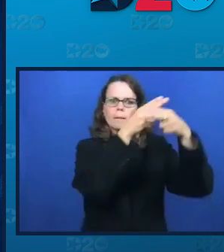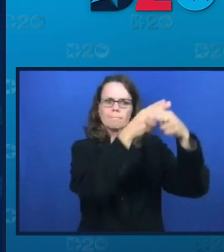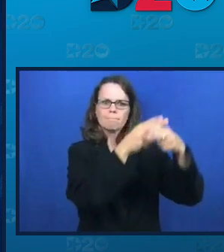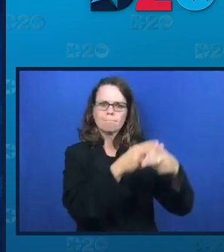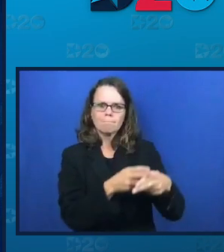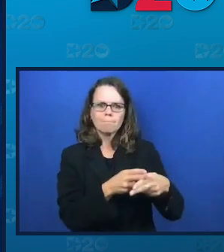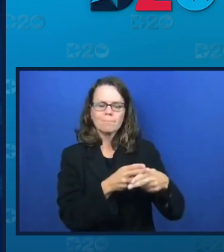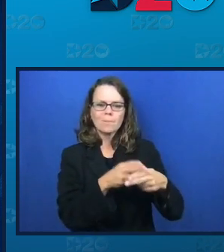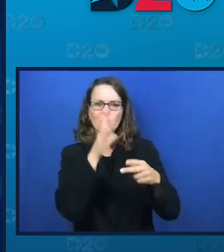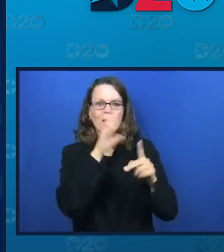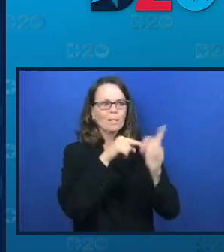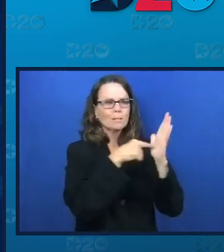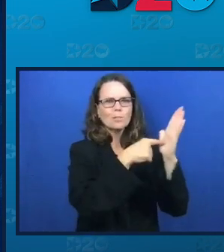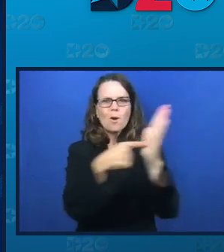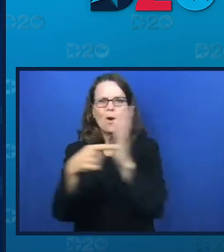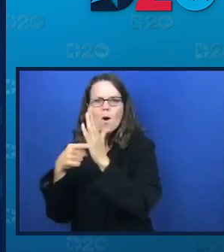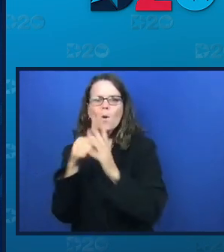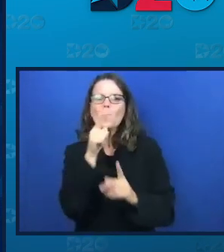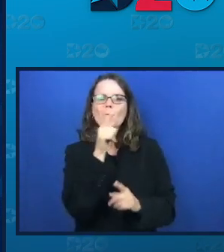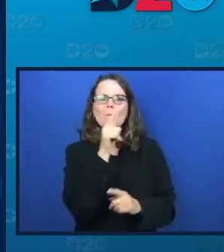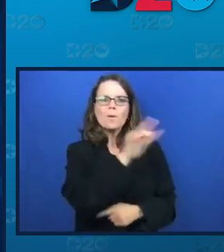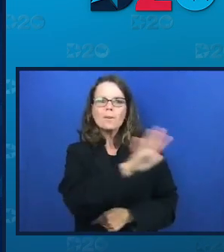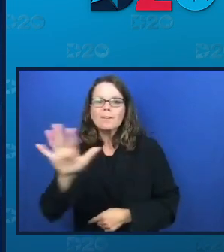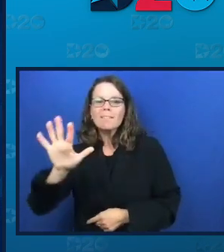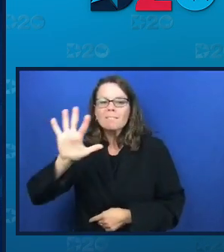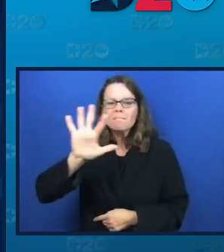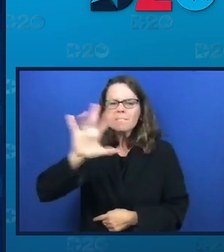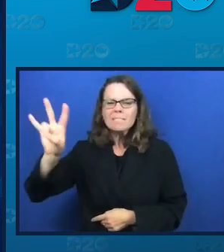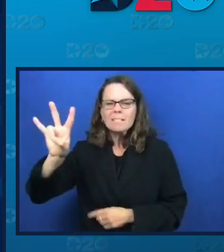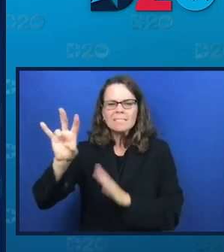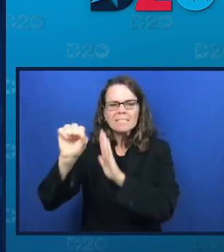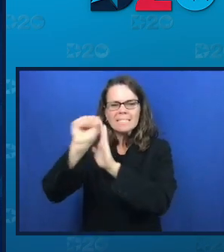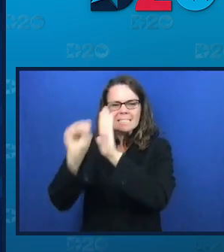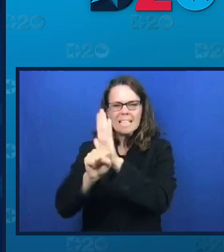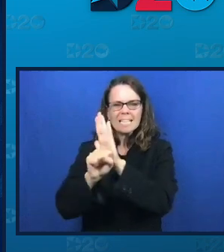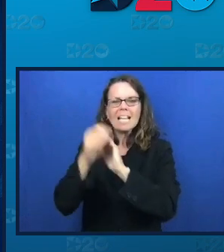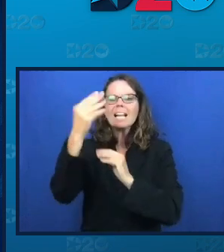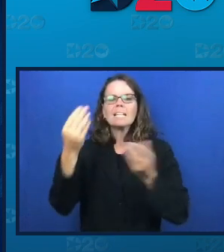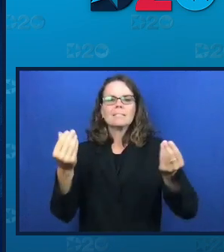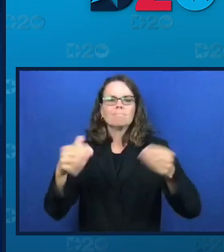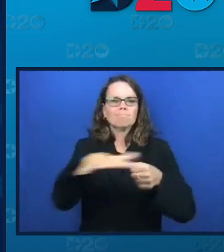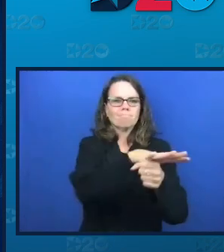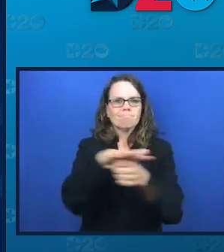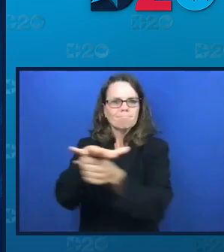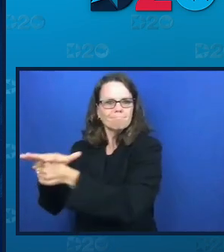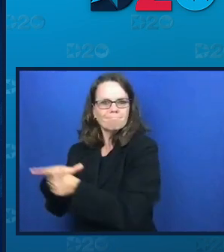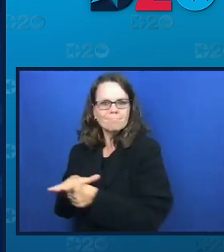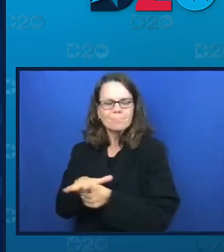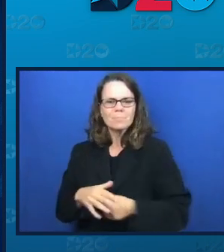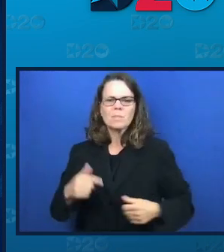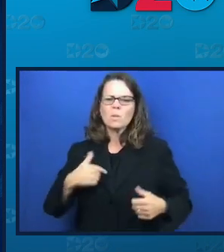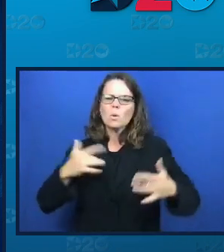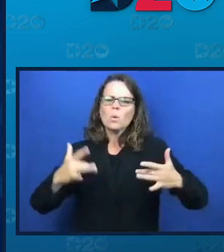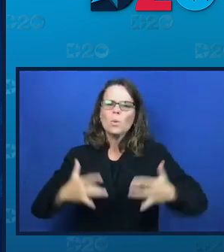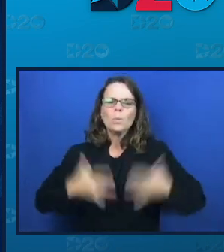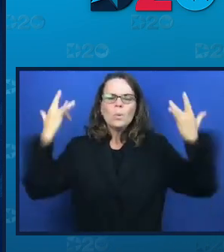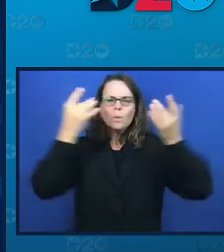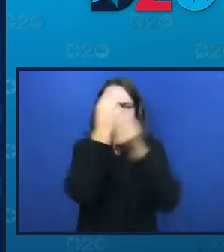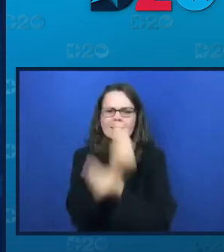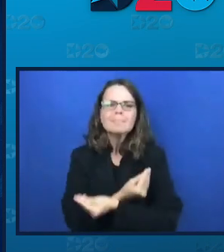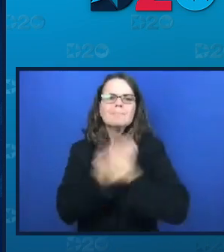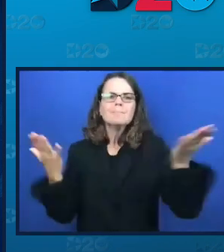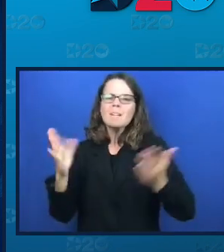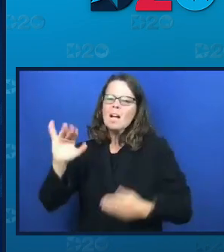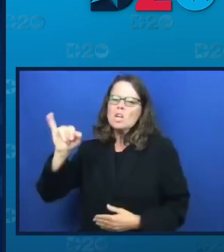to announce that Vice President Joe Biden has officially been nominated by the Democratic Party as our candidate